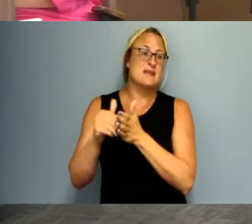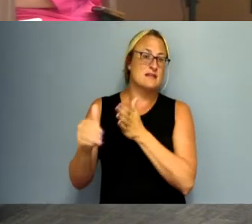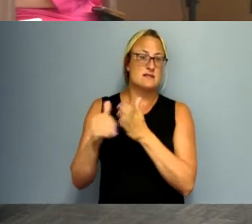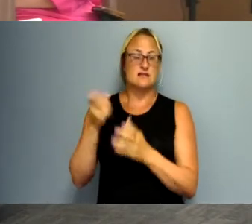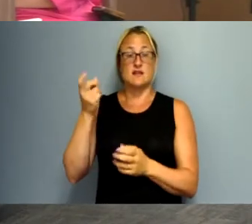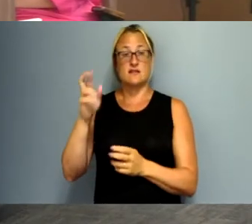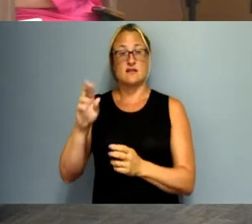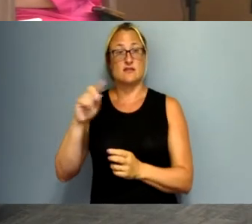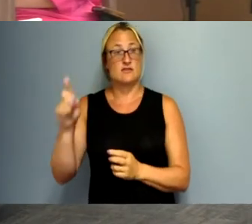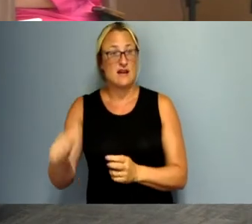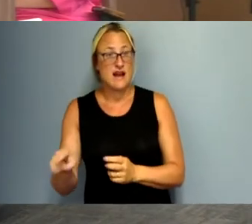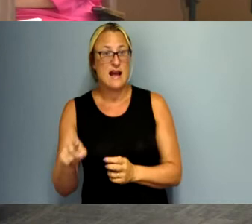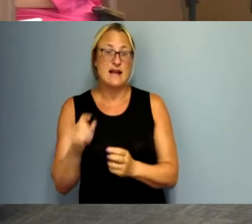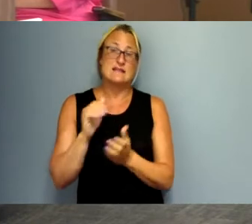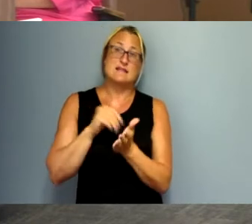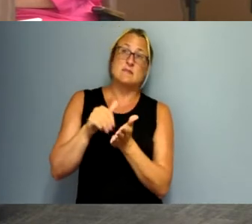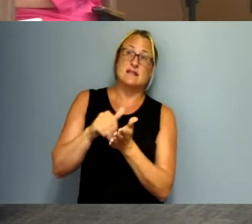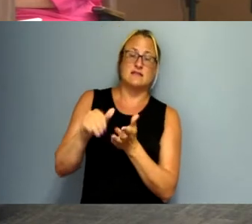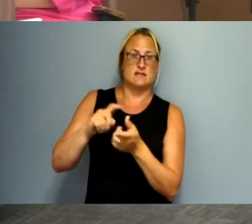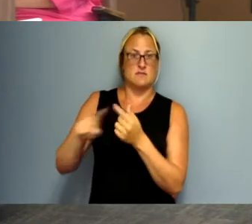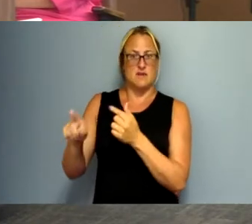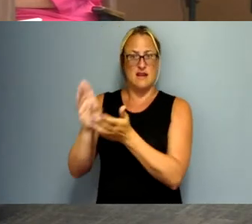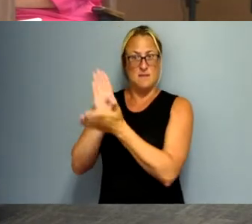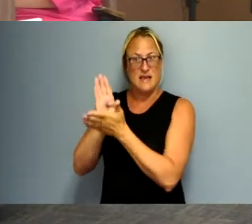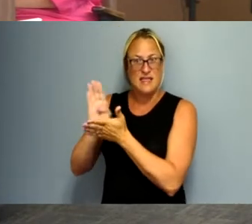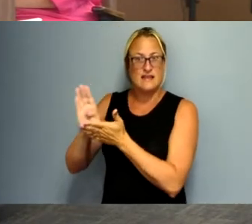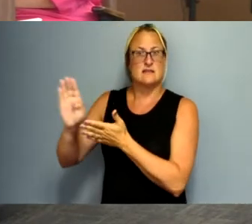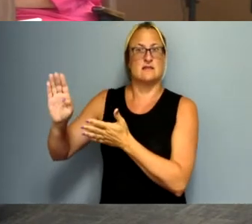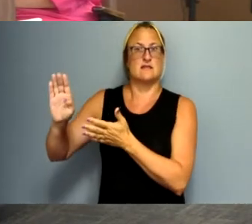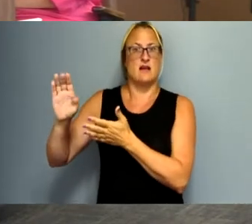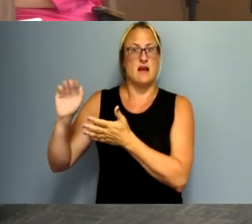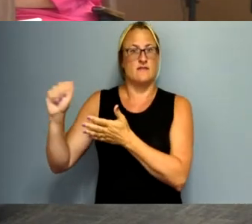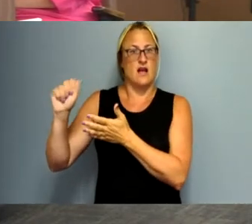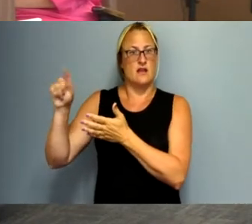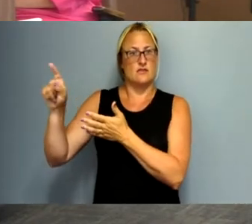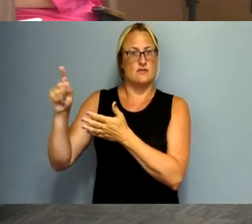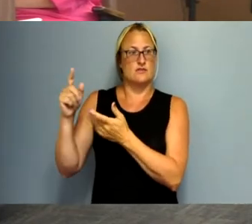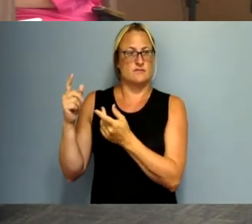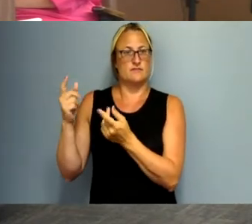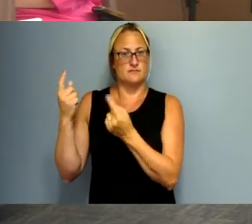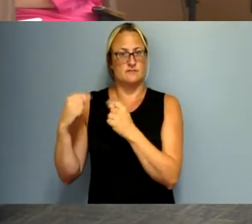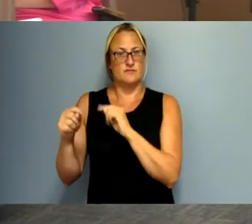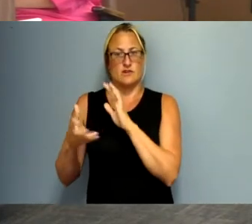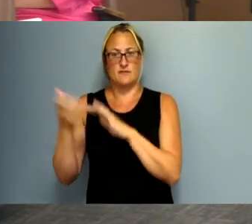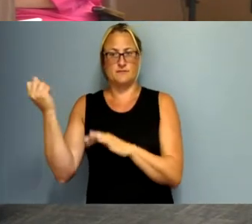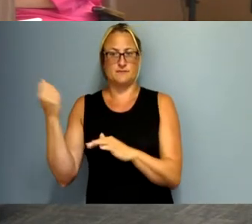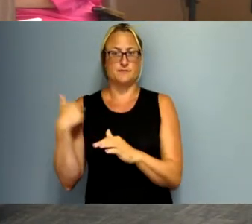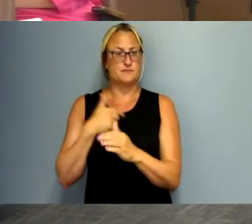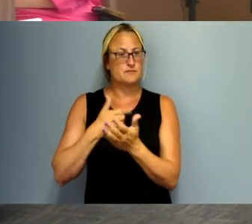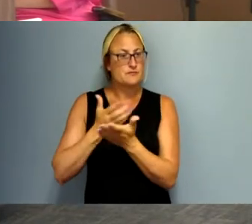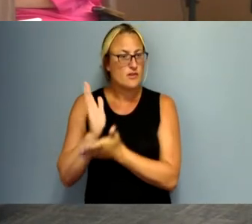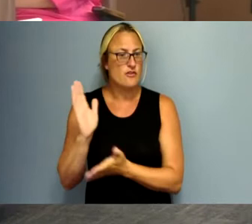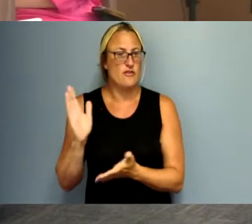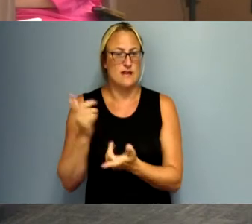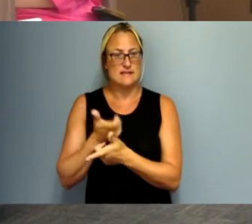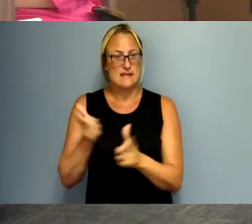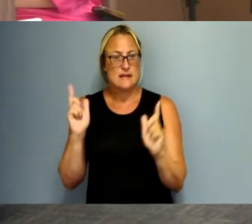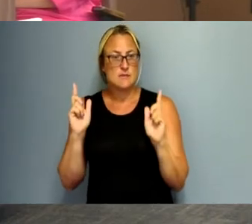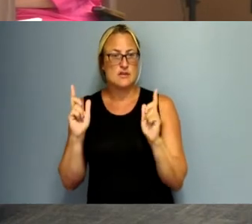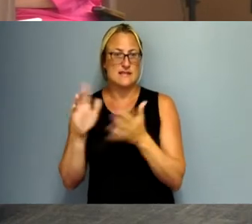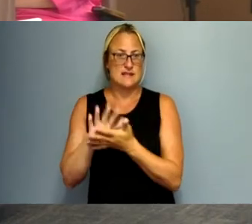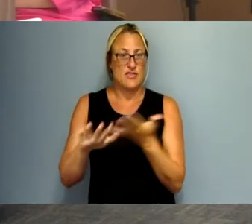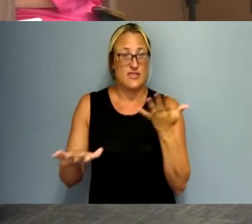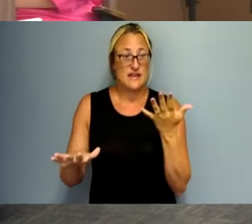compared to the billions of dollars going to take away our rights and liberties and